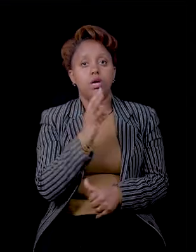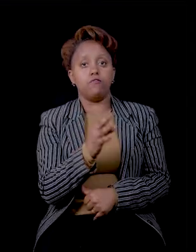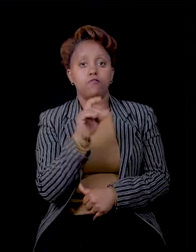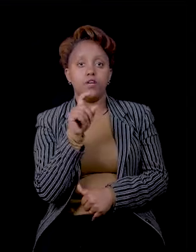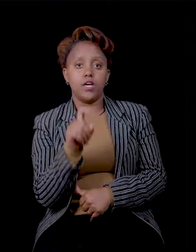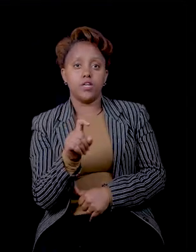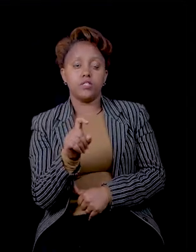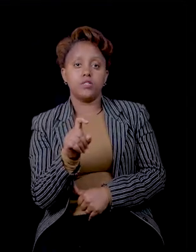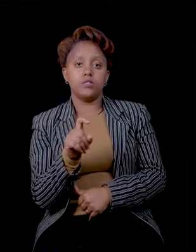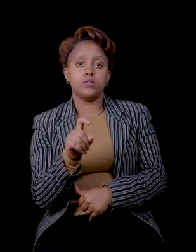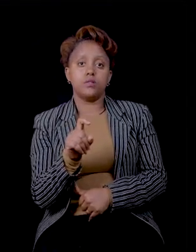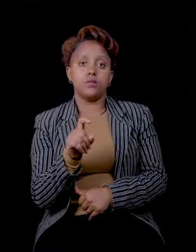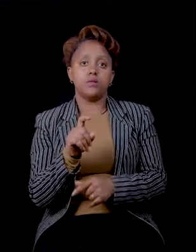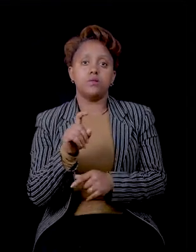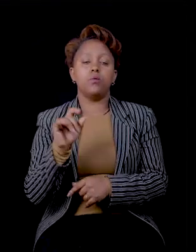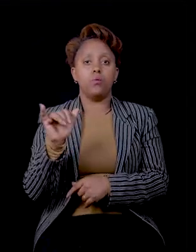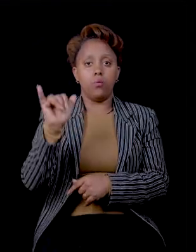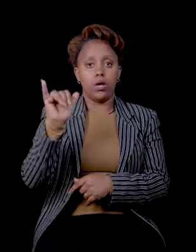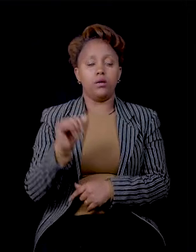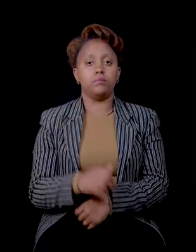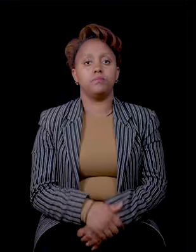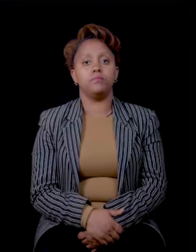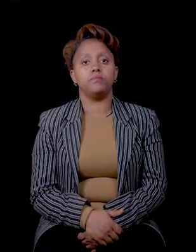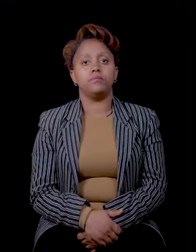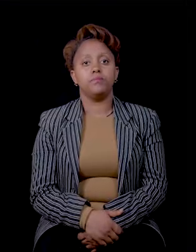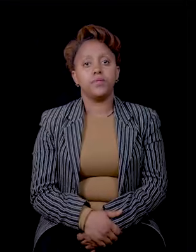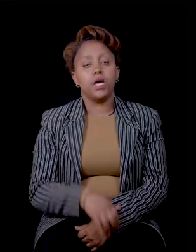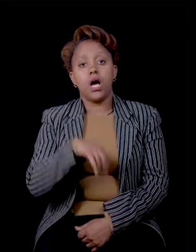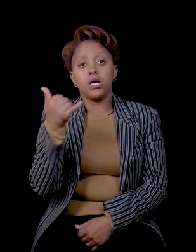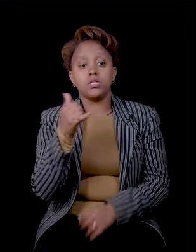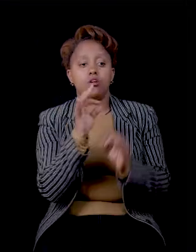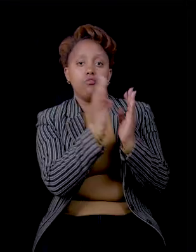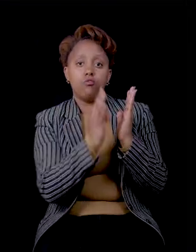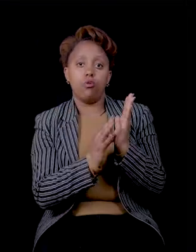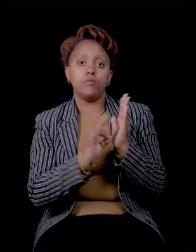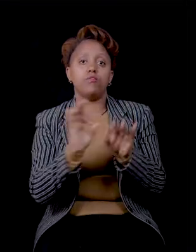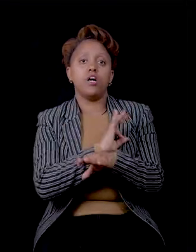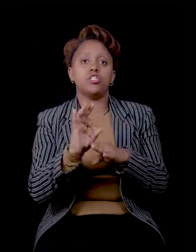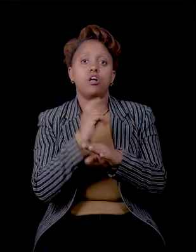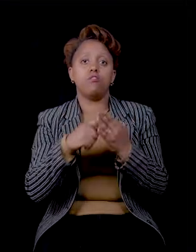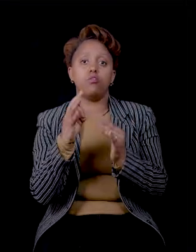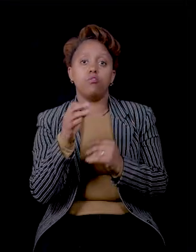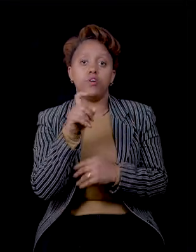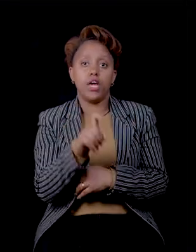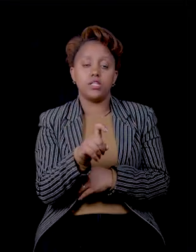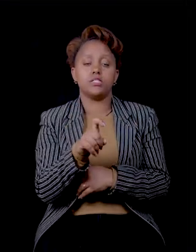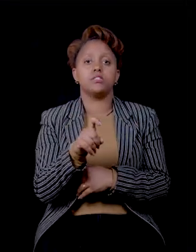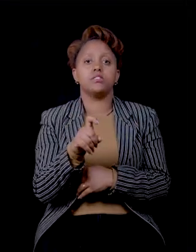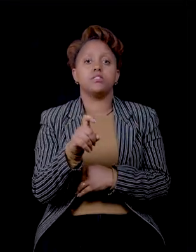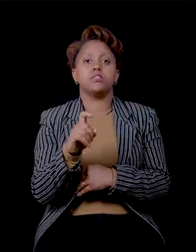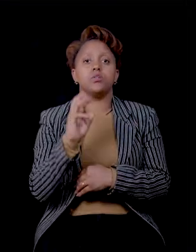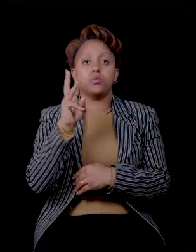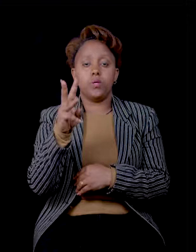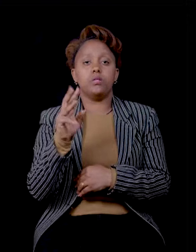as x is mapped into y, or in other form, the functional value of x